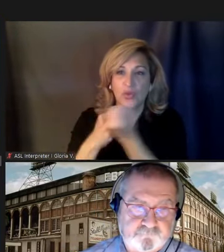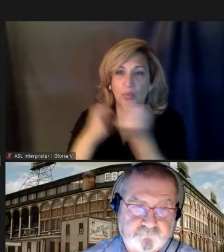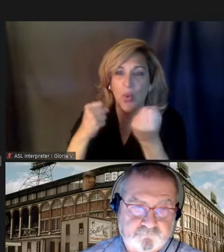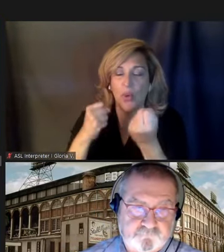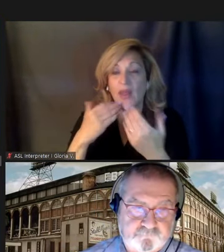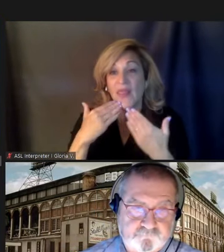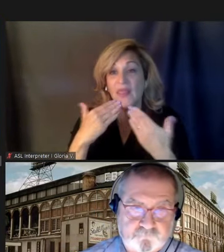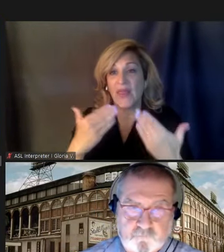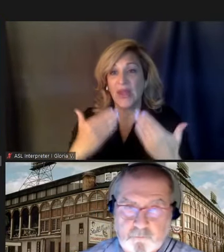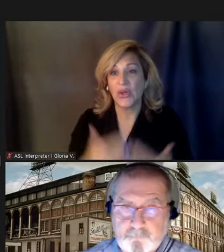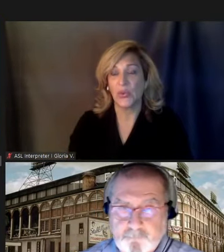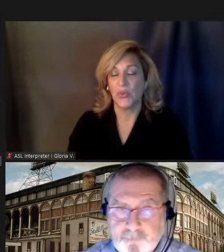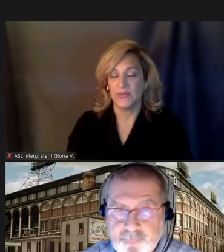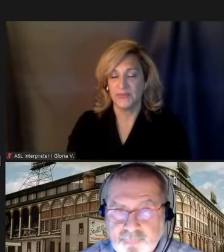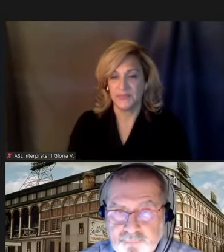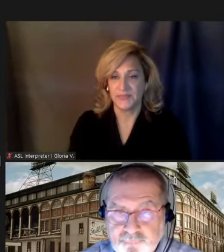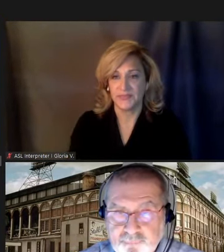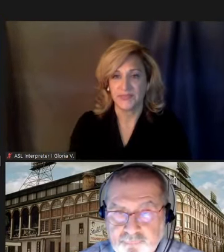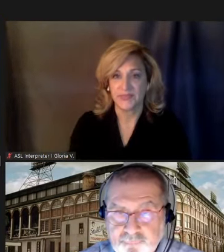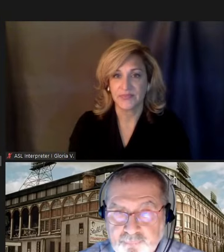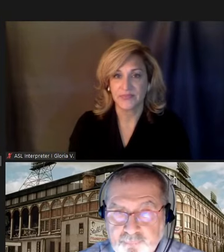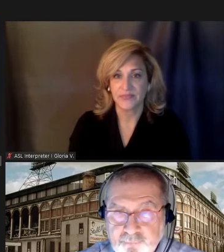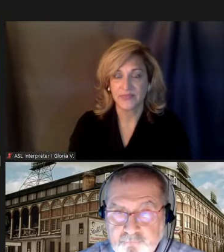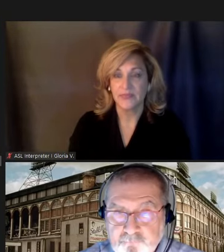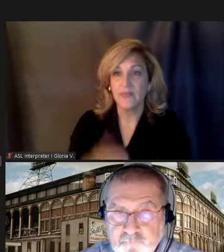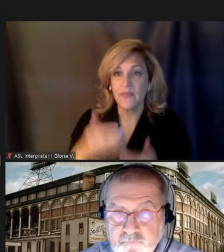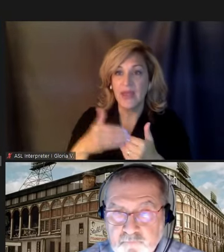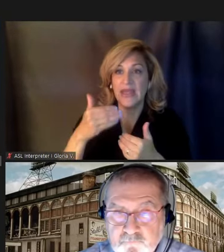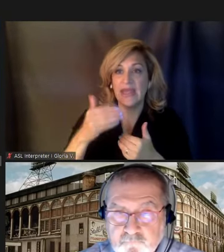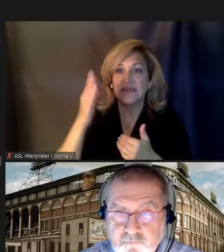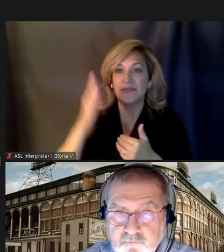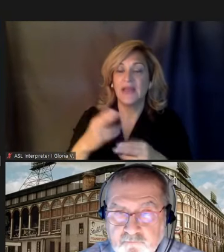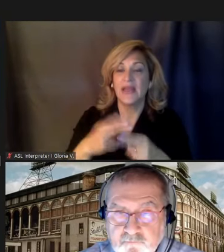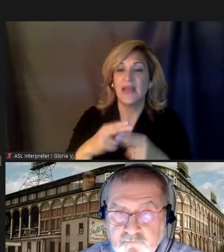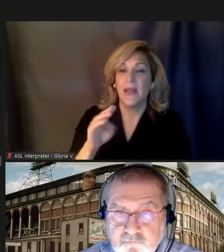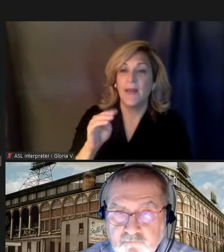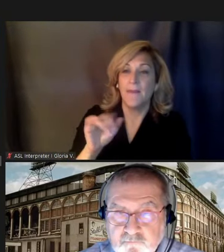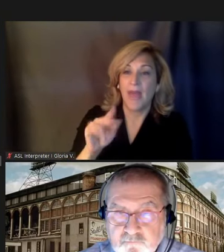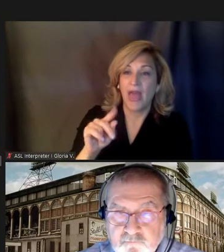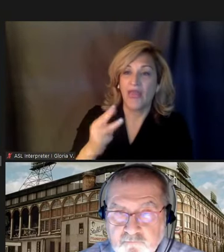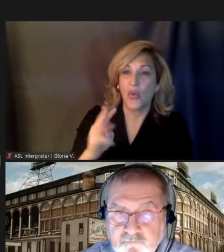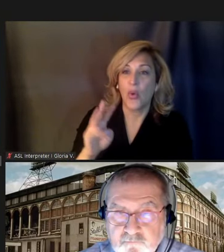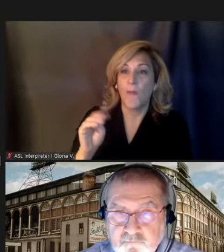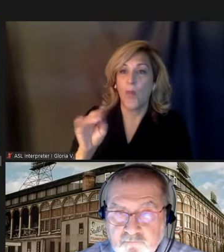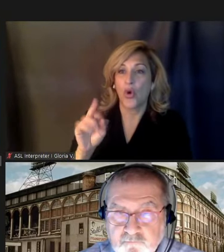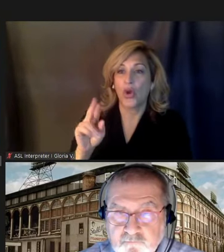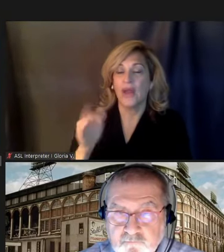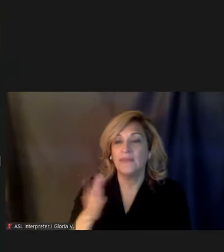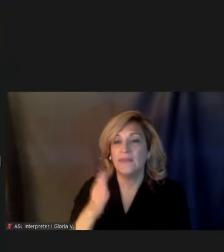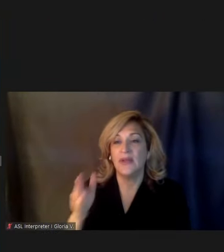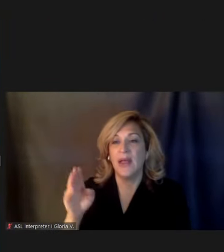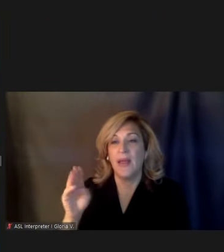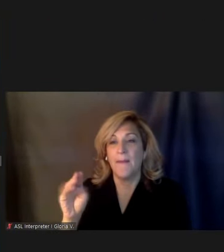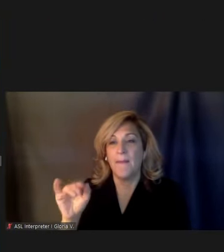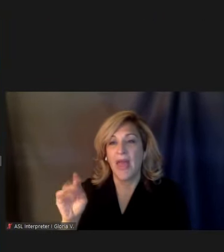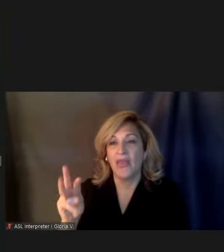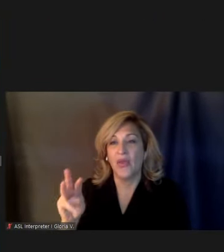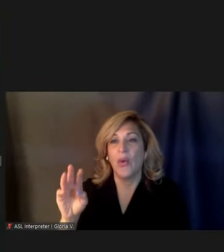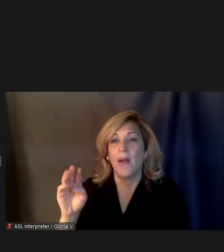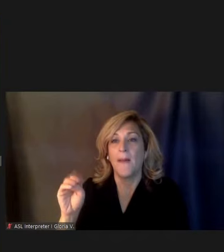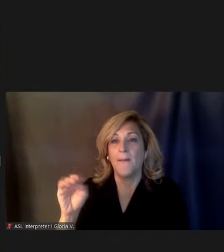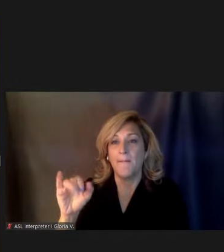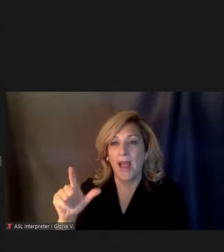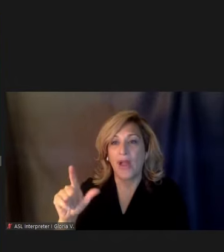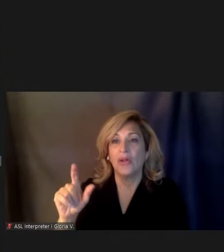Thank you. Our next speaker is Matthew Morgan, followed by Margaret Michael John